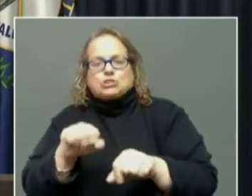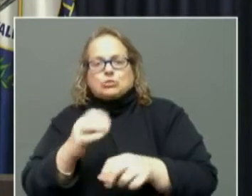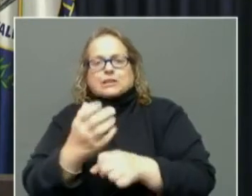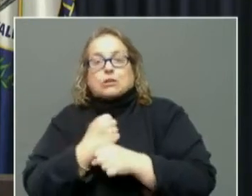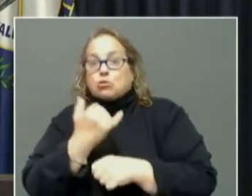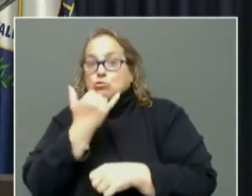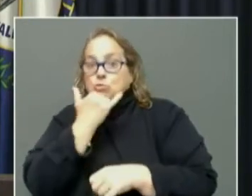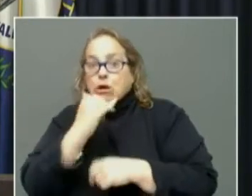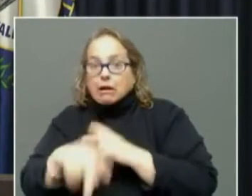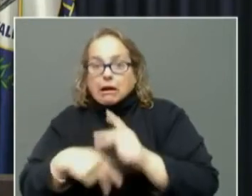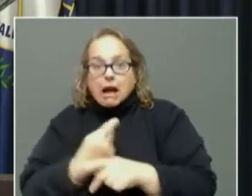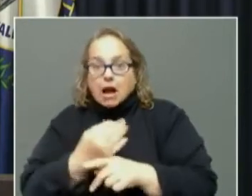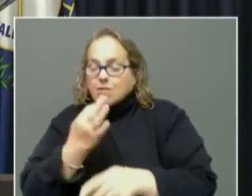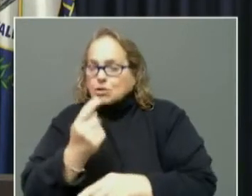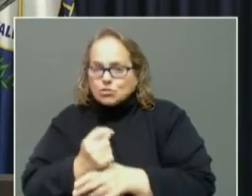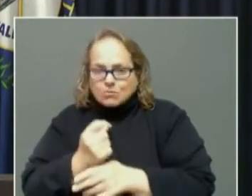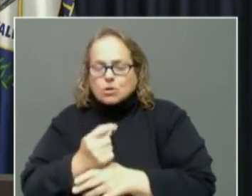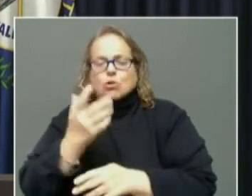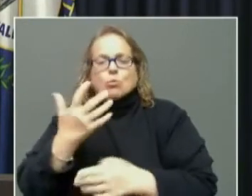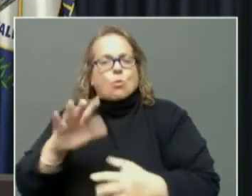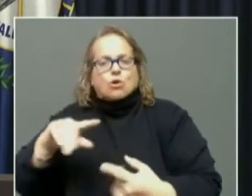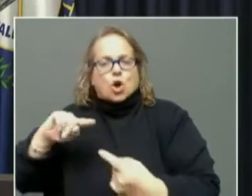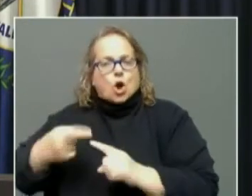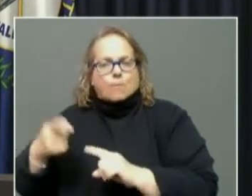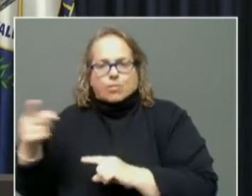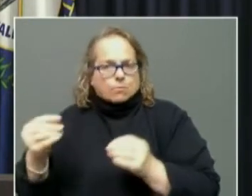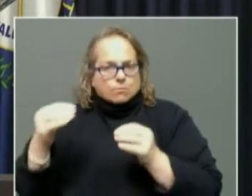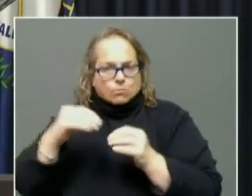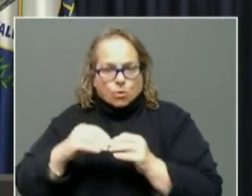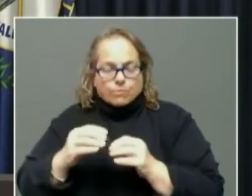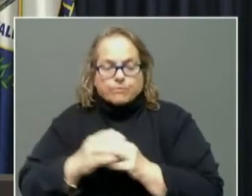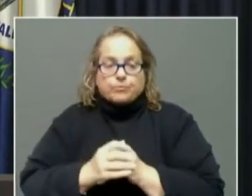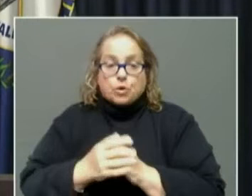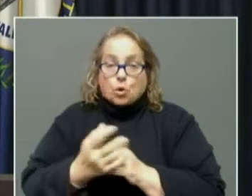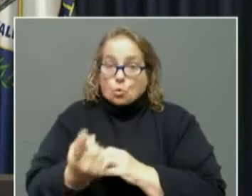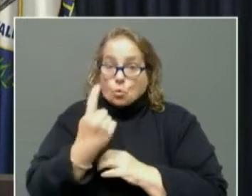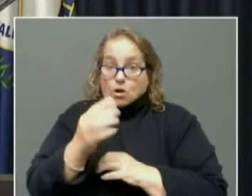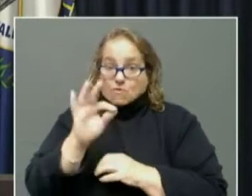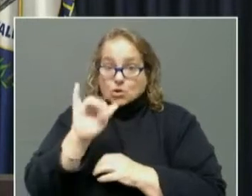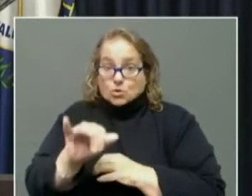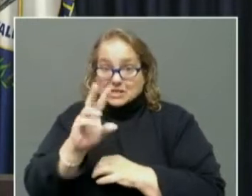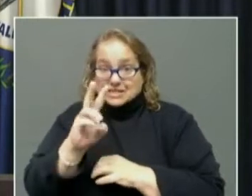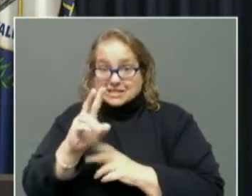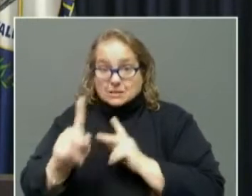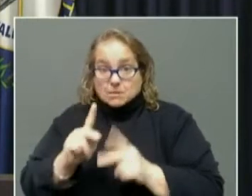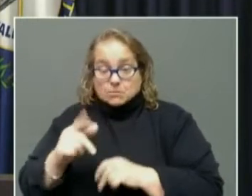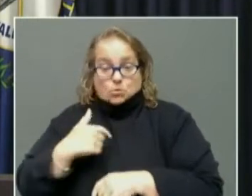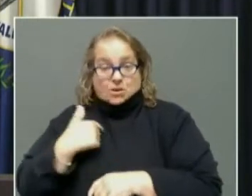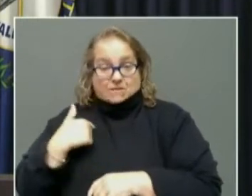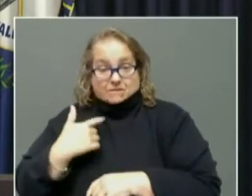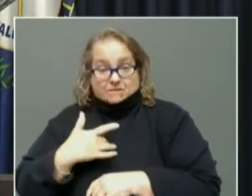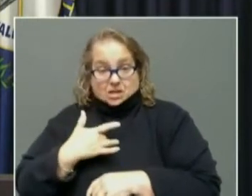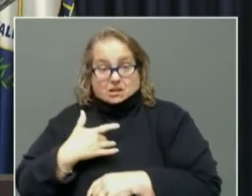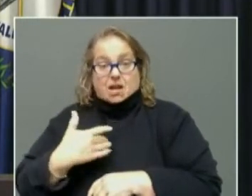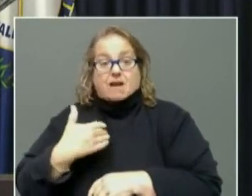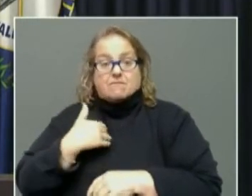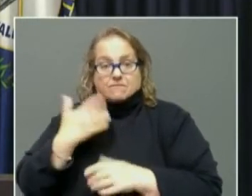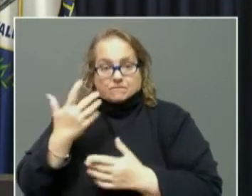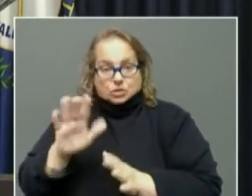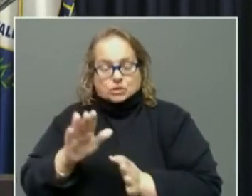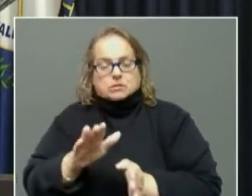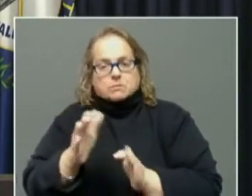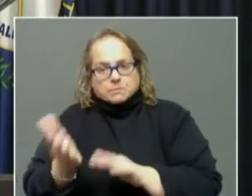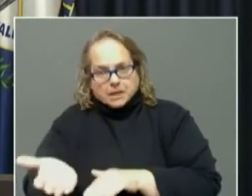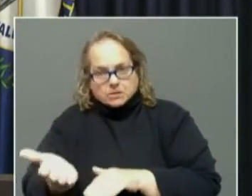treatment, which could harm them further. At least one of those 6 individuals, we believe, has passed away